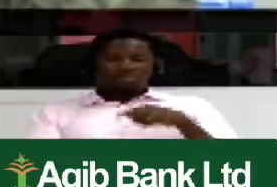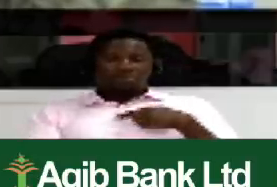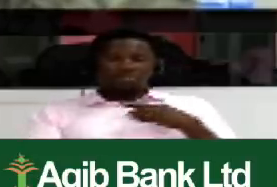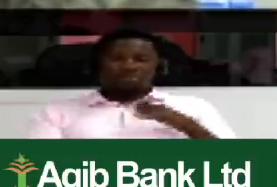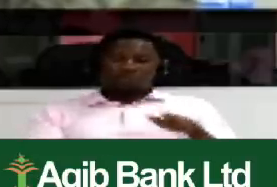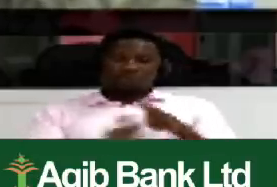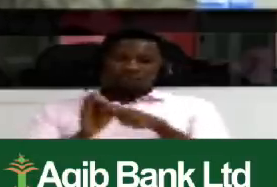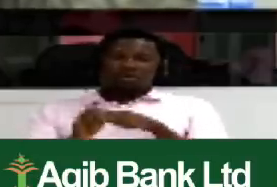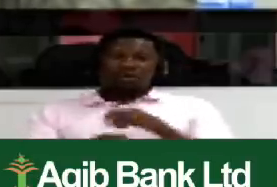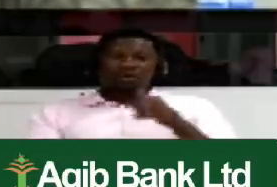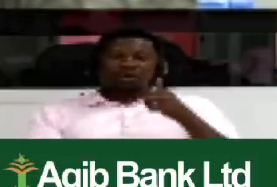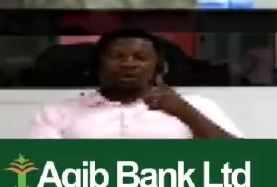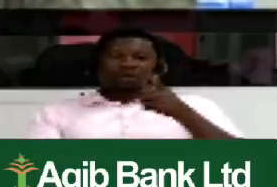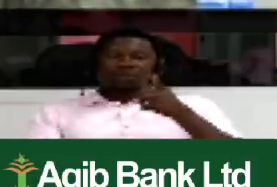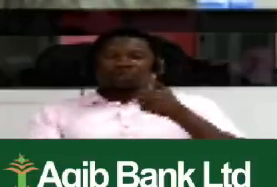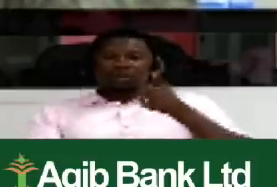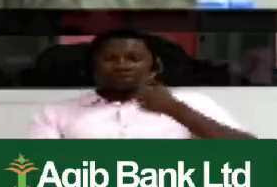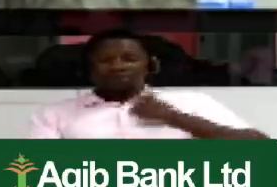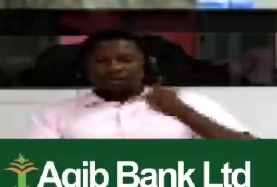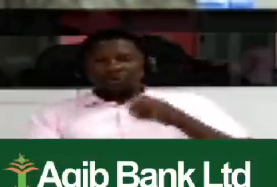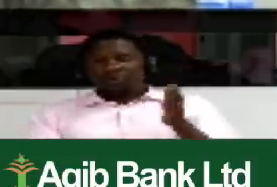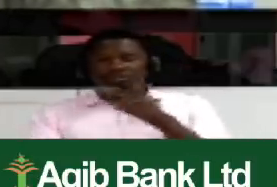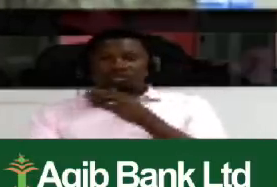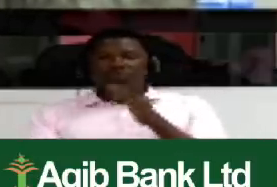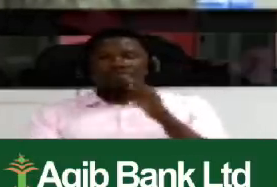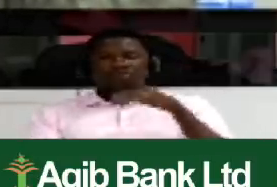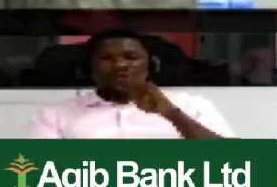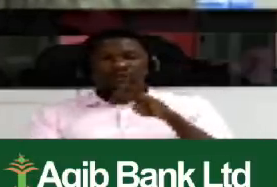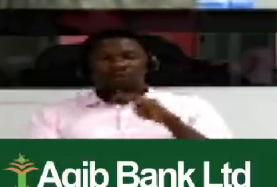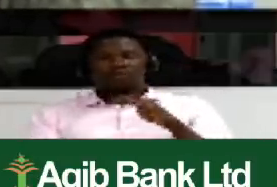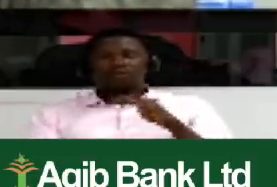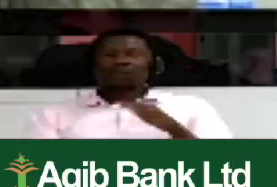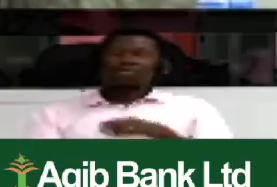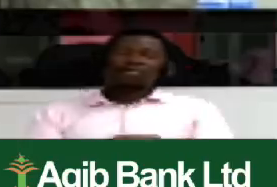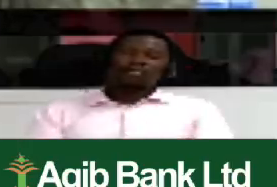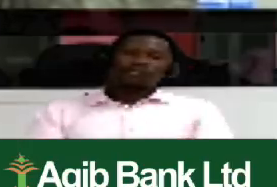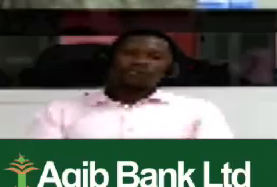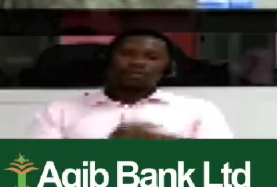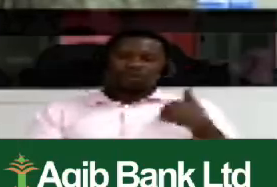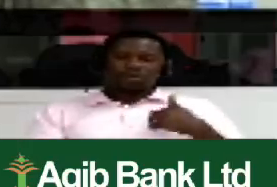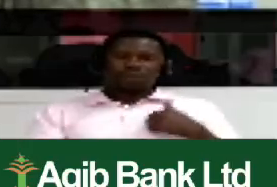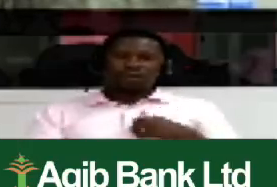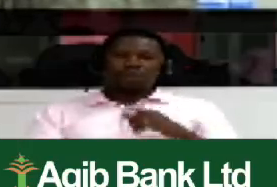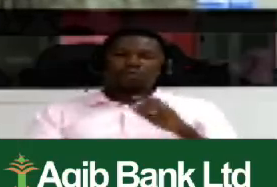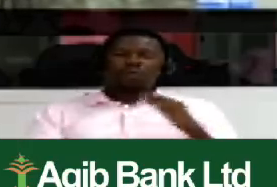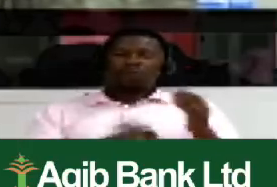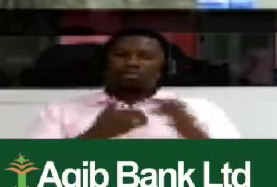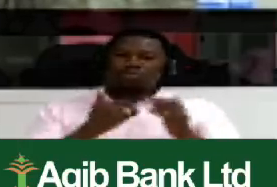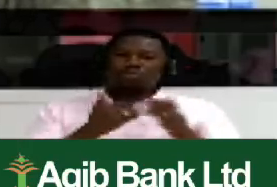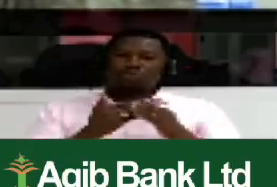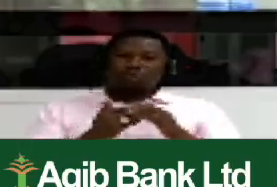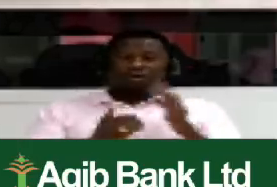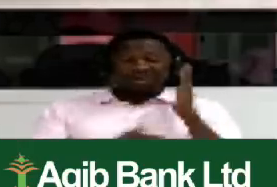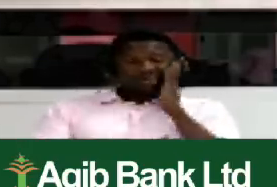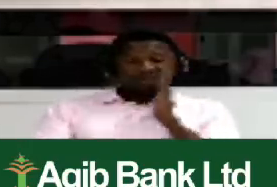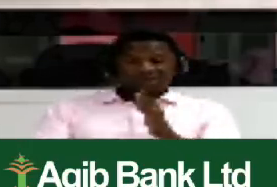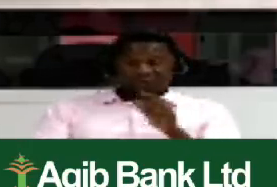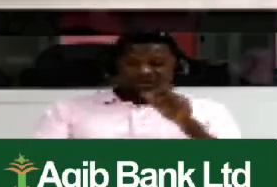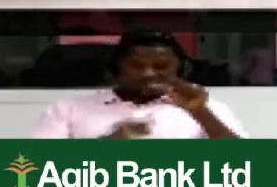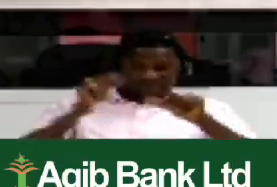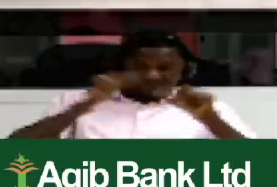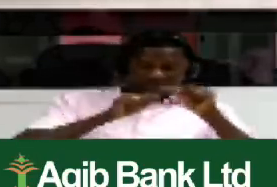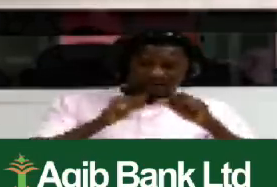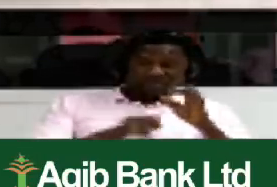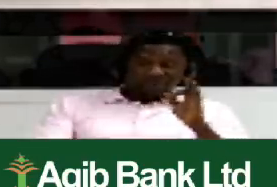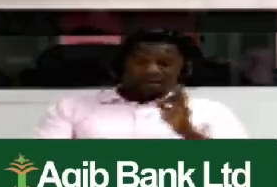passengers. And then more serious inspection of transports were done. Because